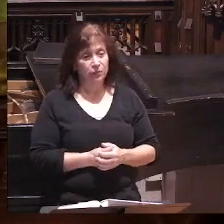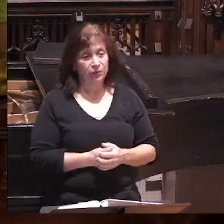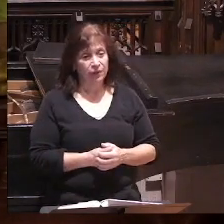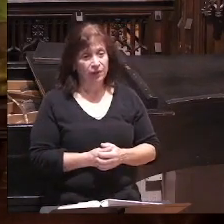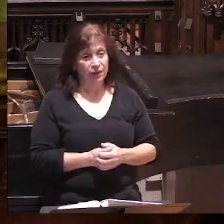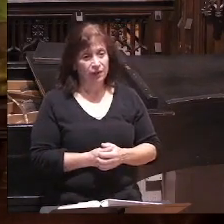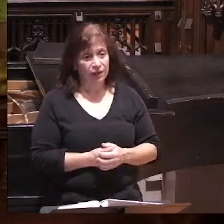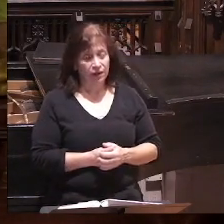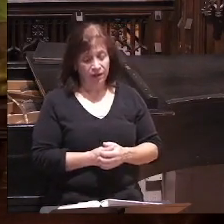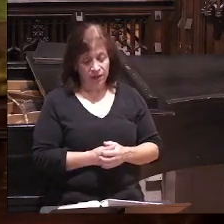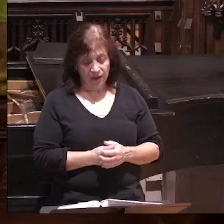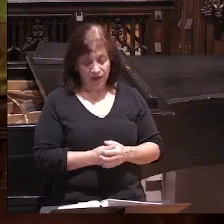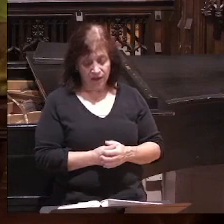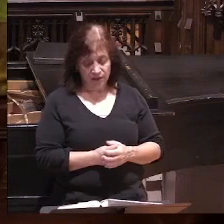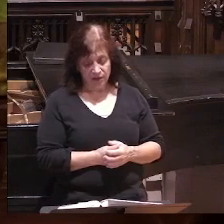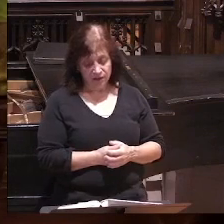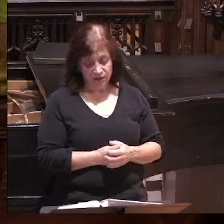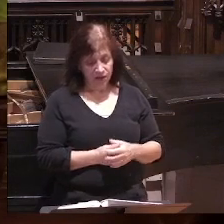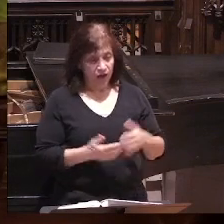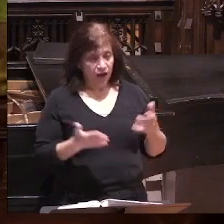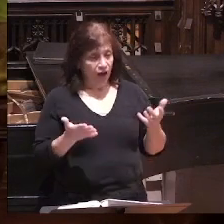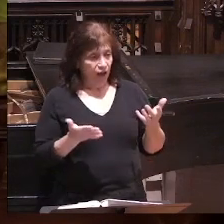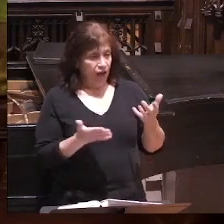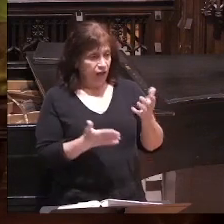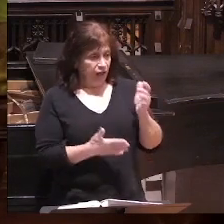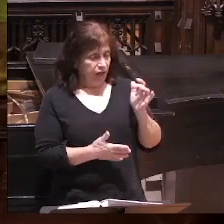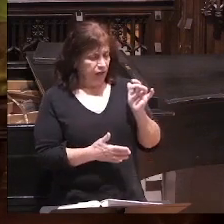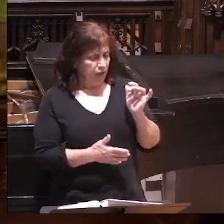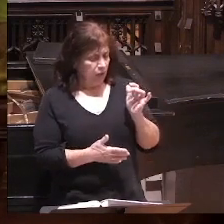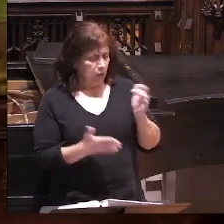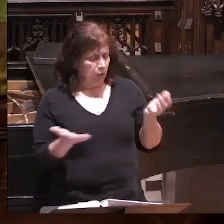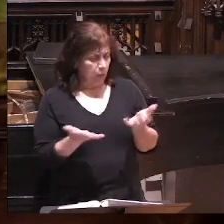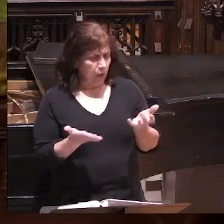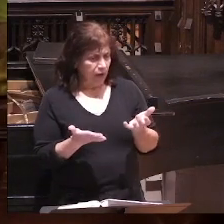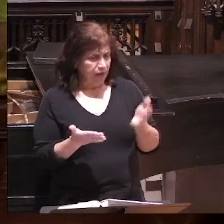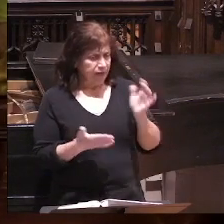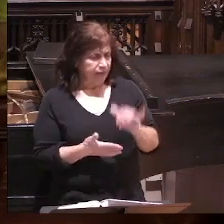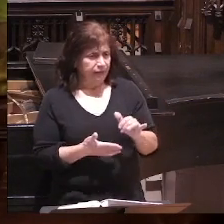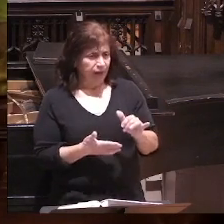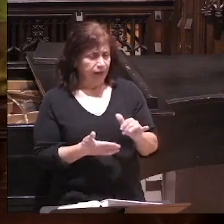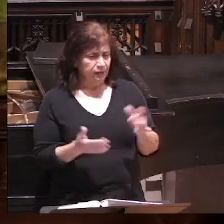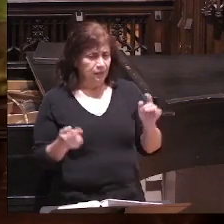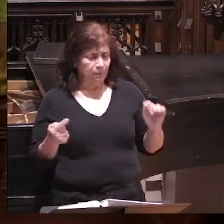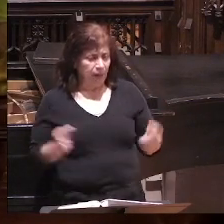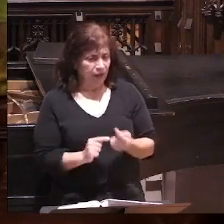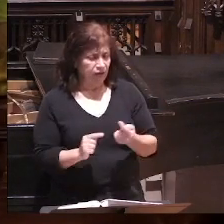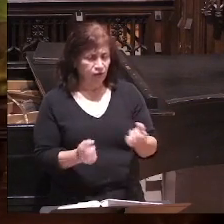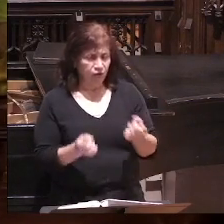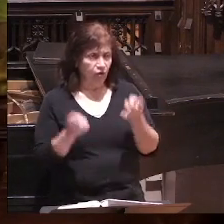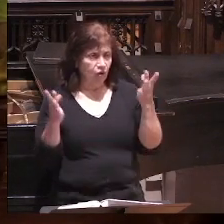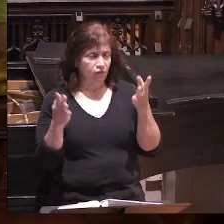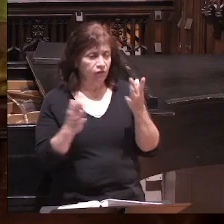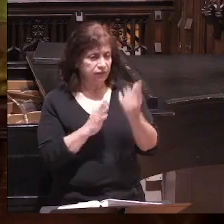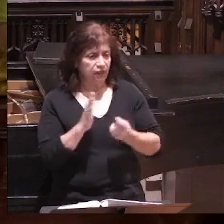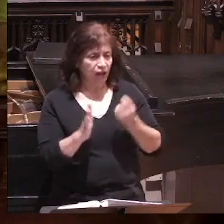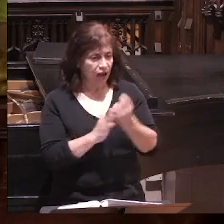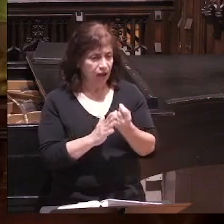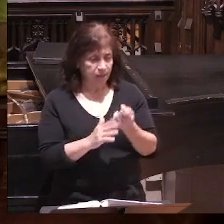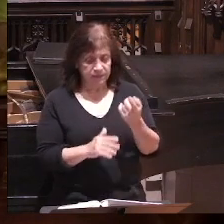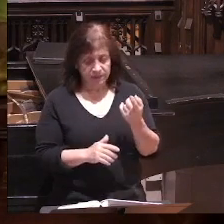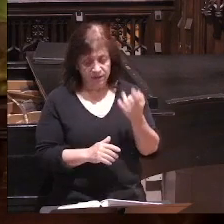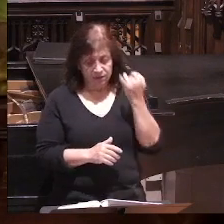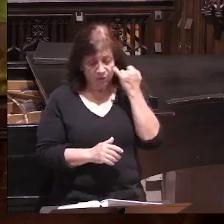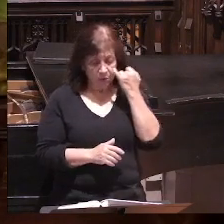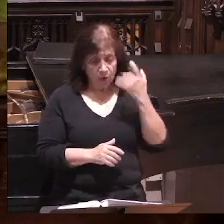And what if in these painful and tumultuous times, we flooded